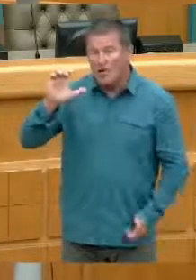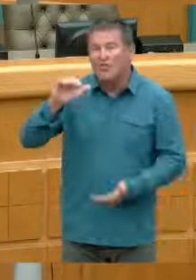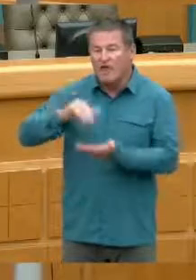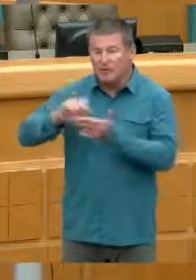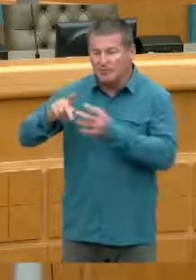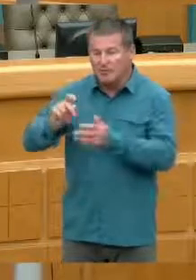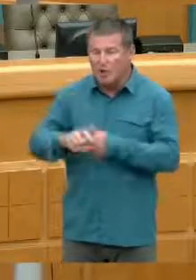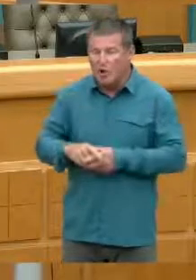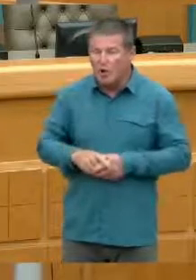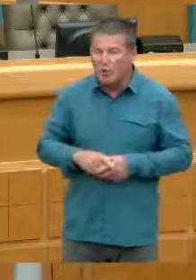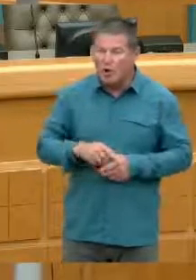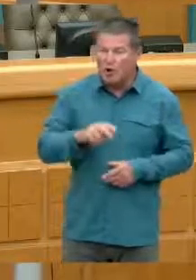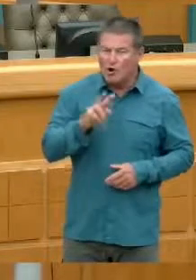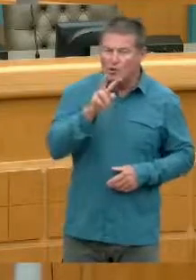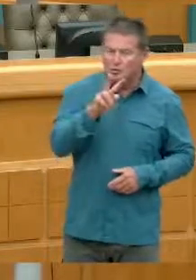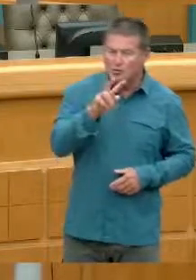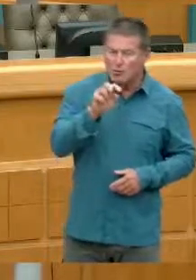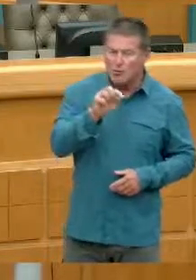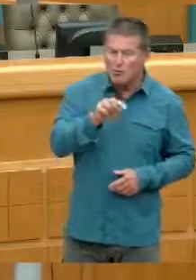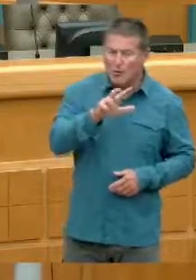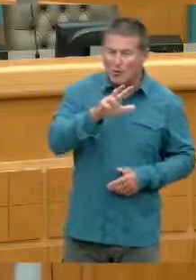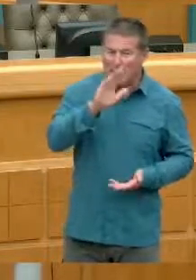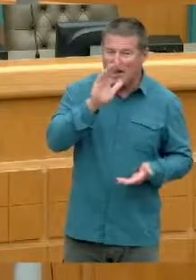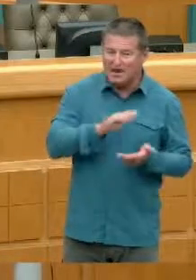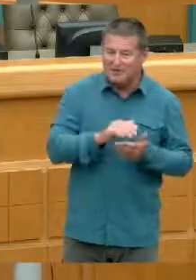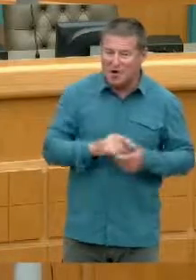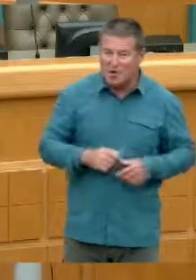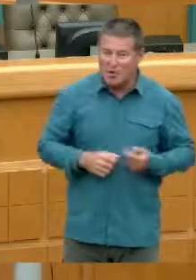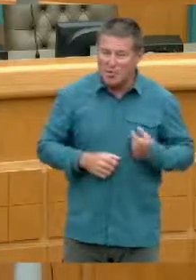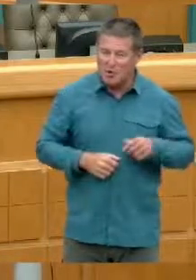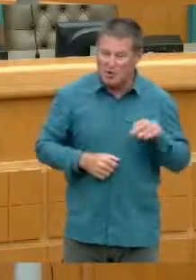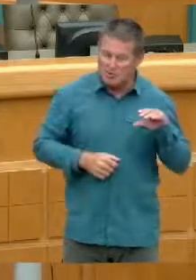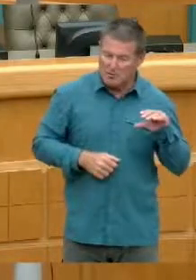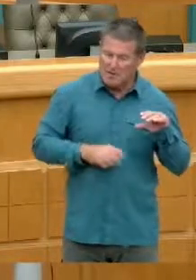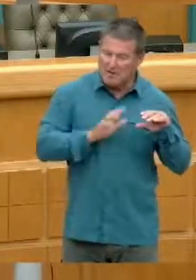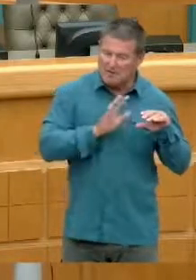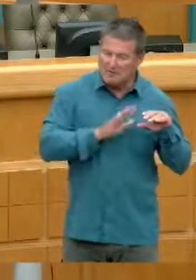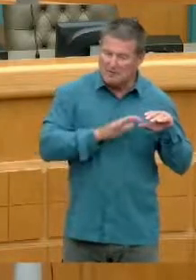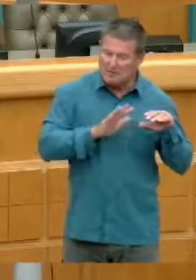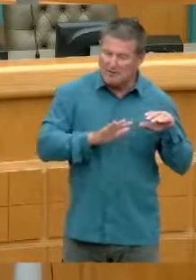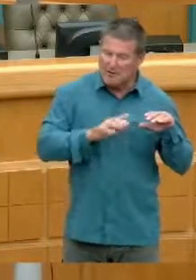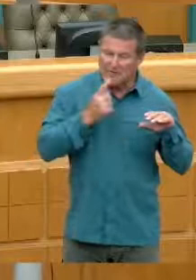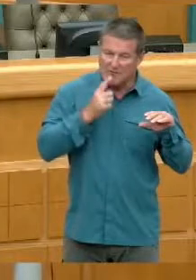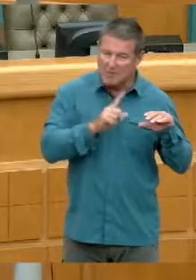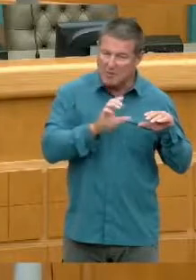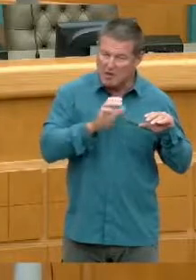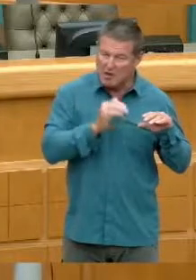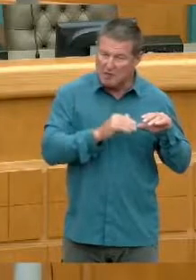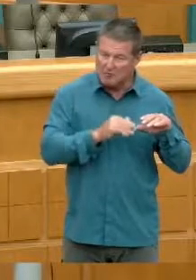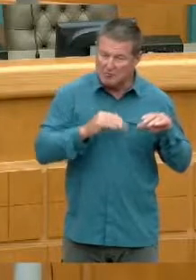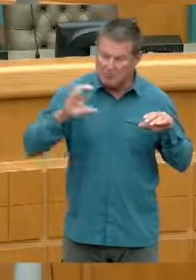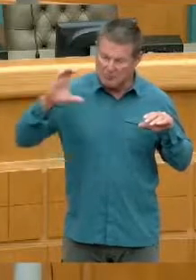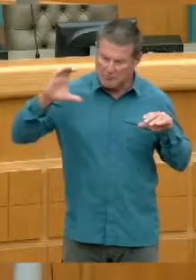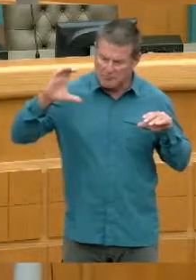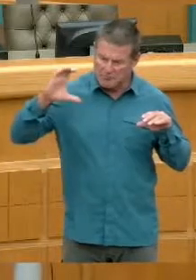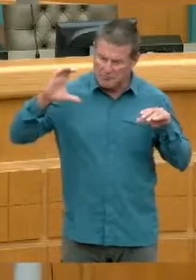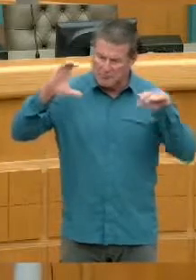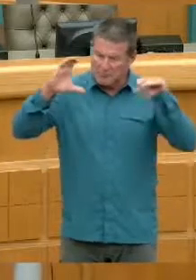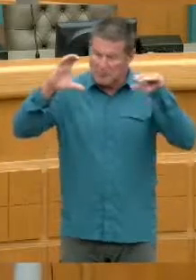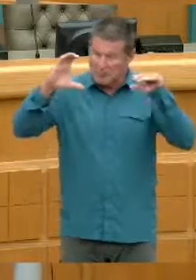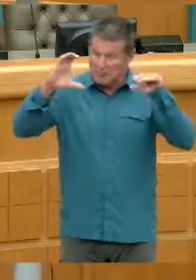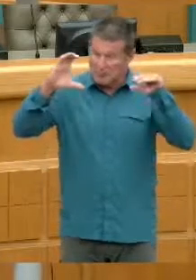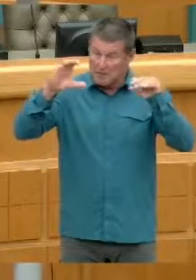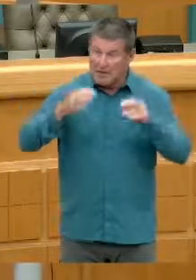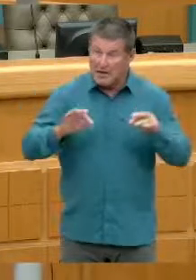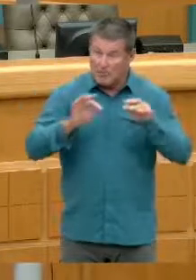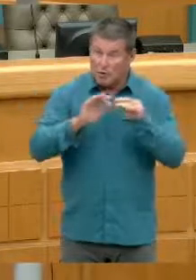around 55 cases per 100,000 individuals. And so the importance of this comparison